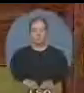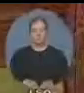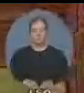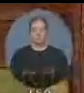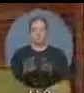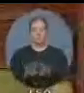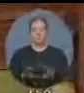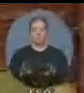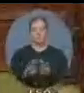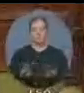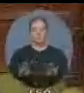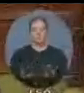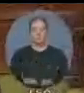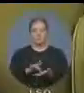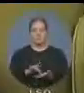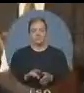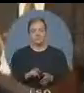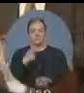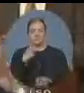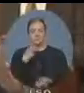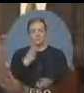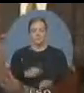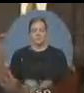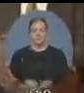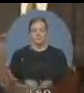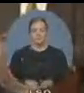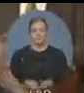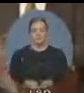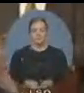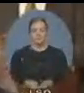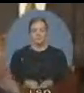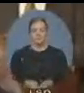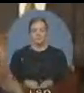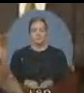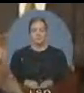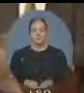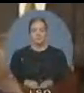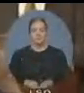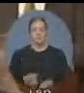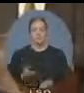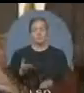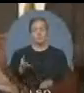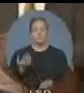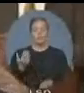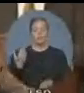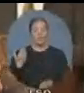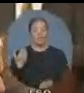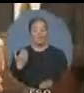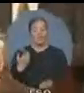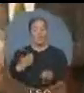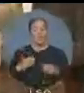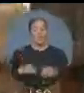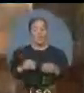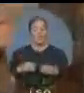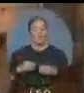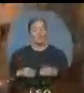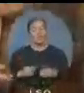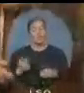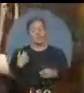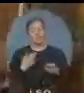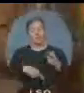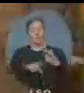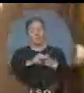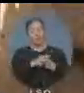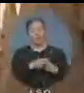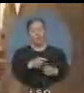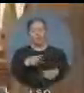Order! Order! Order! Now, Mr. Speaker, at that time, the Minister who just responded was in high school pulling the